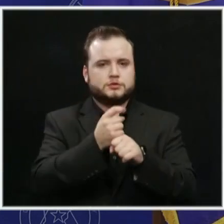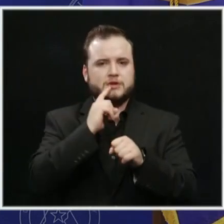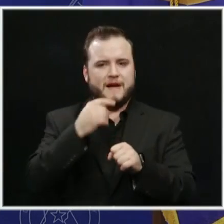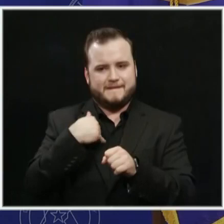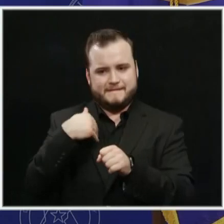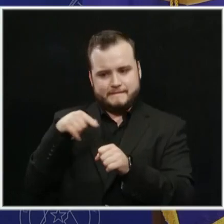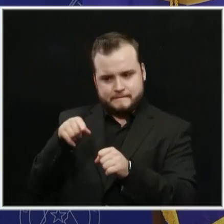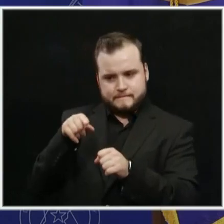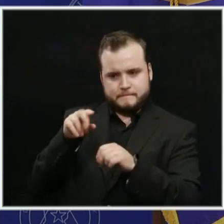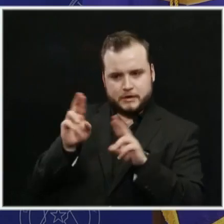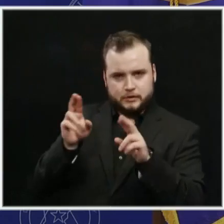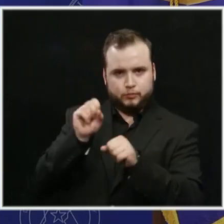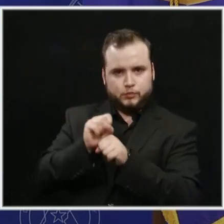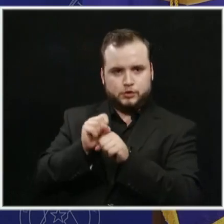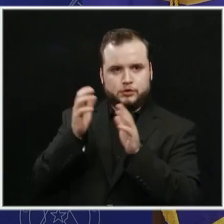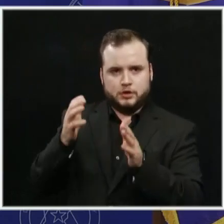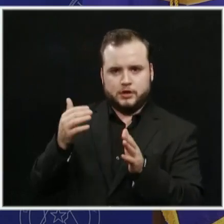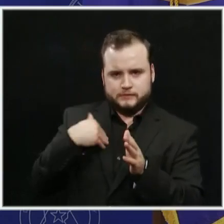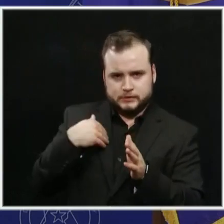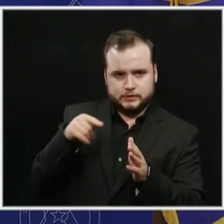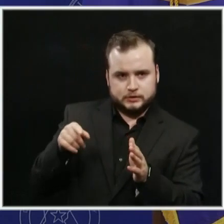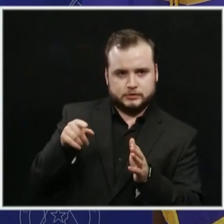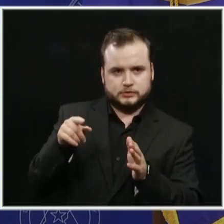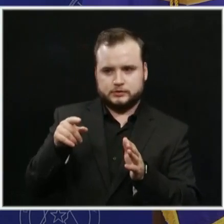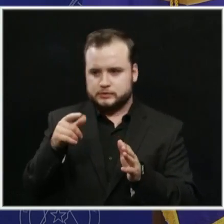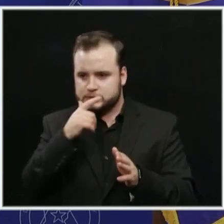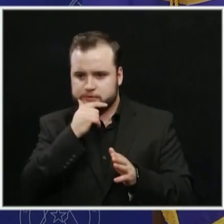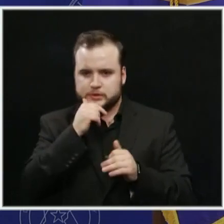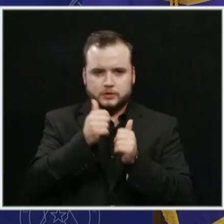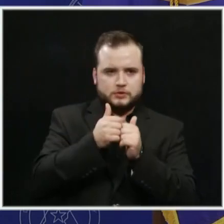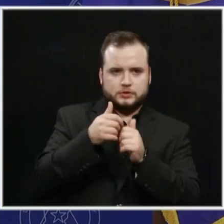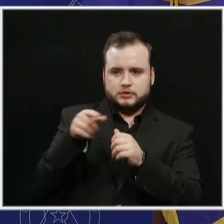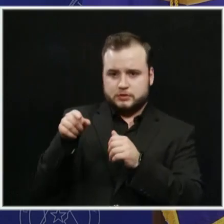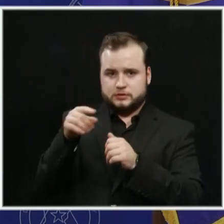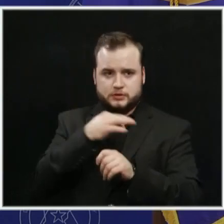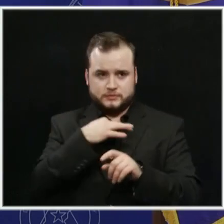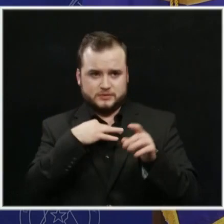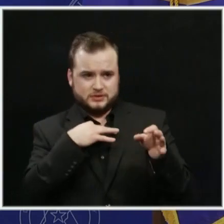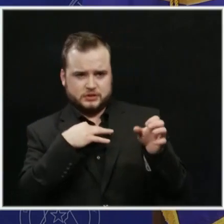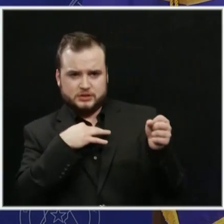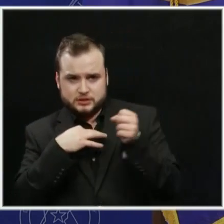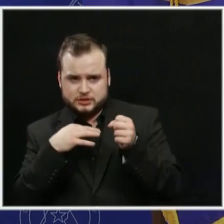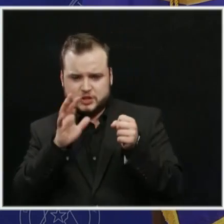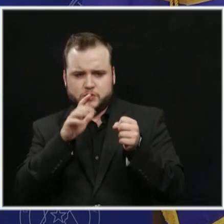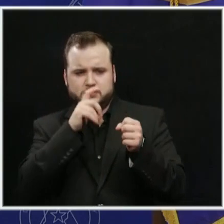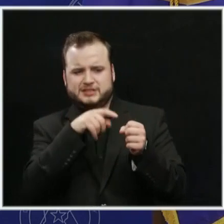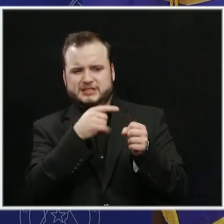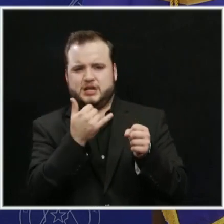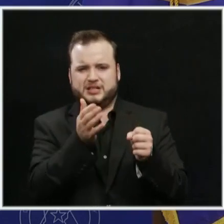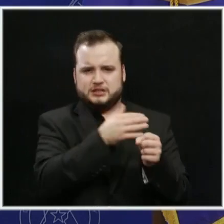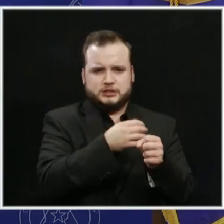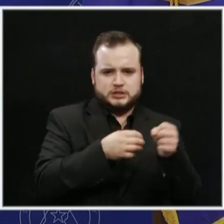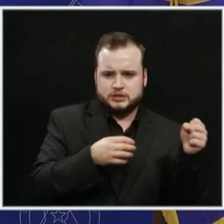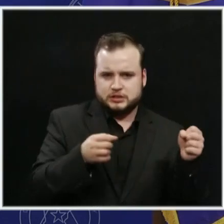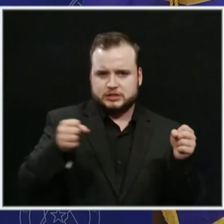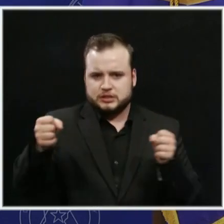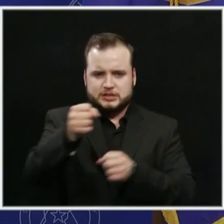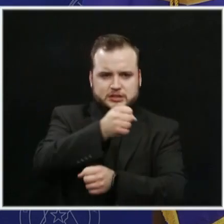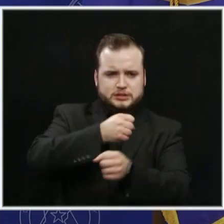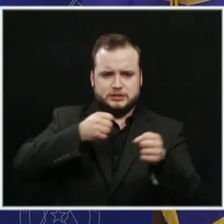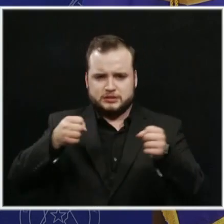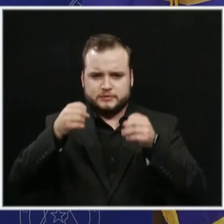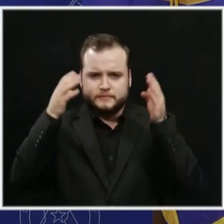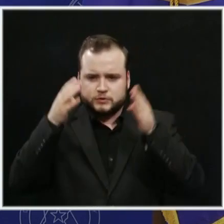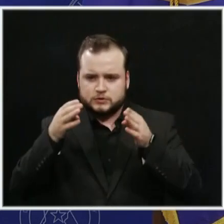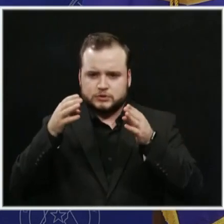prepared to strategize and use staff in ways that they might not normally be used to extend our ability to provide that critical care to all the patients that